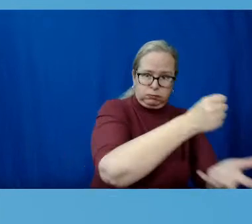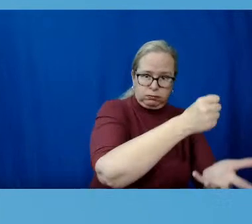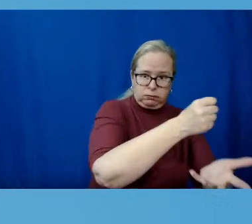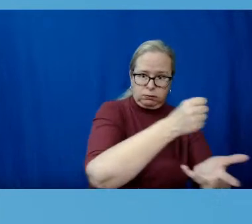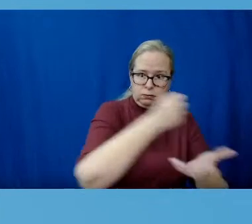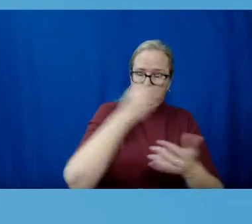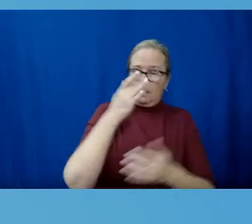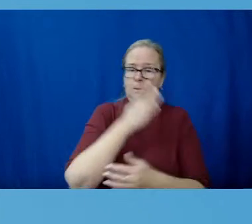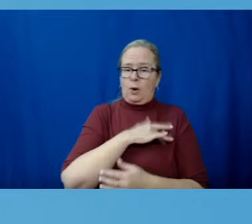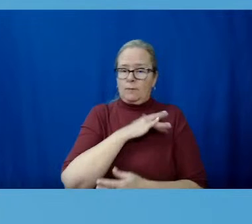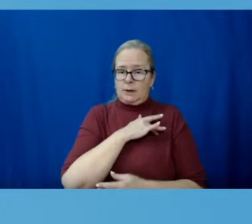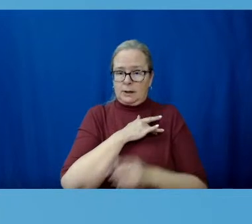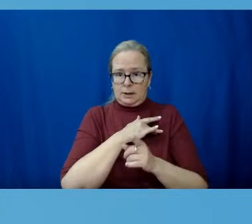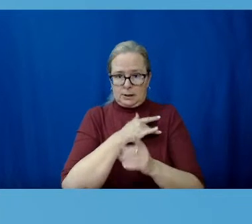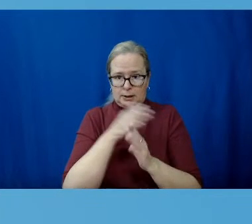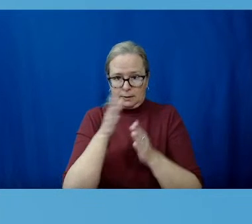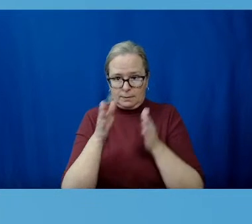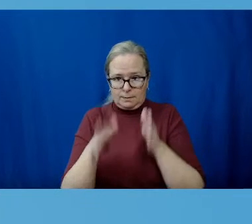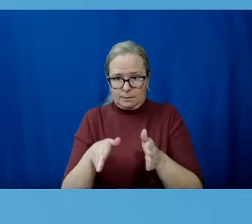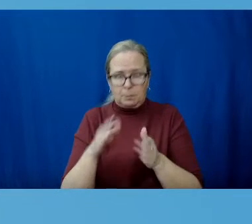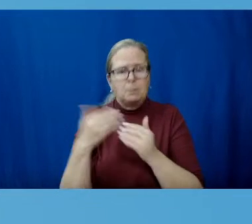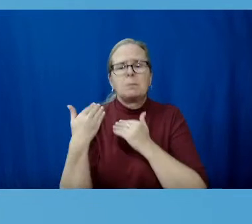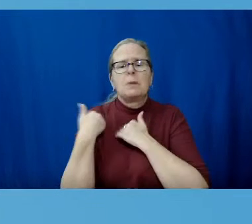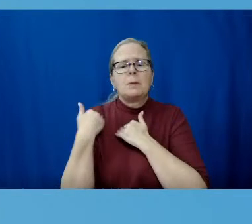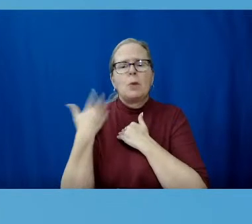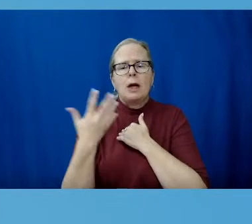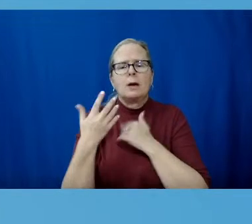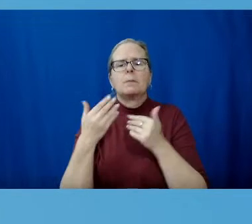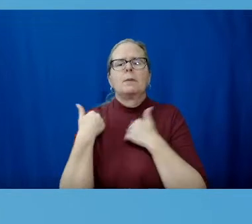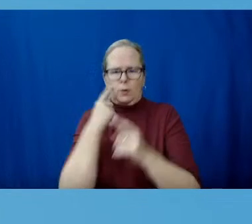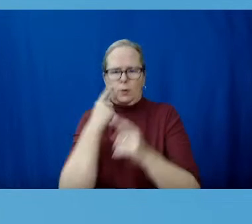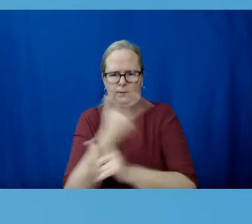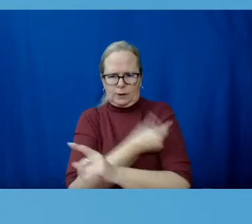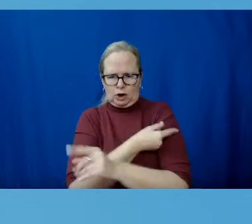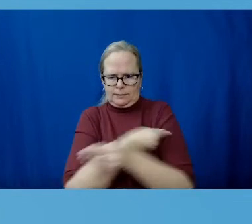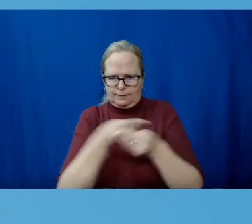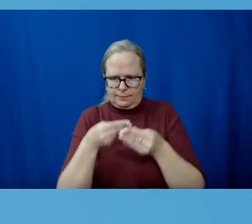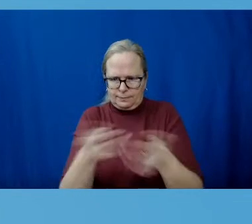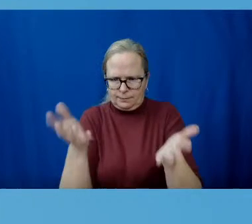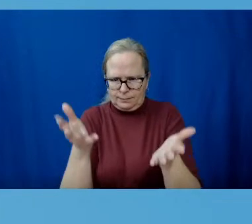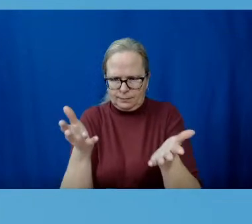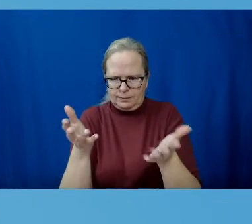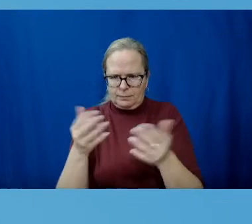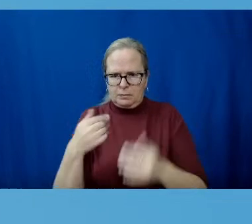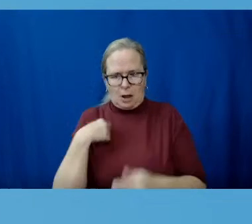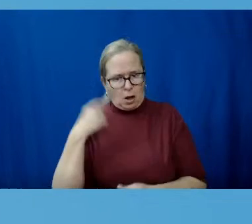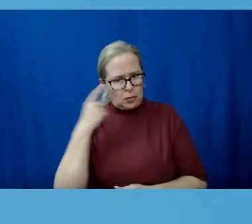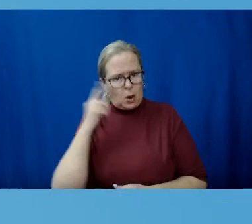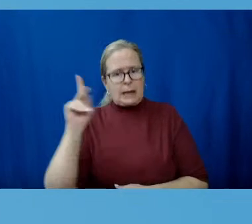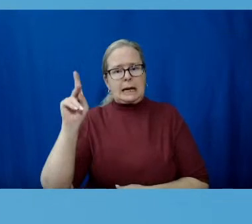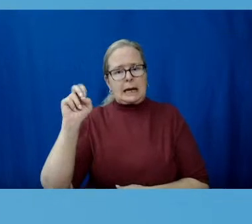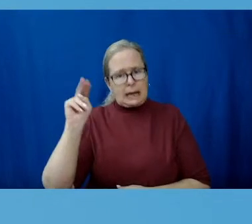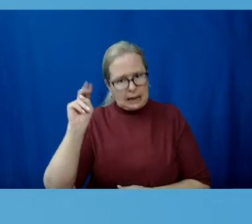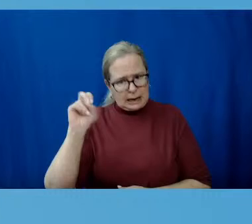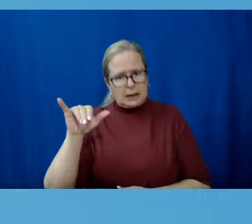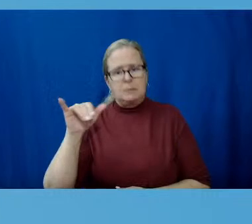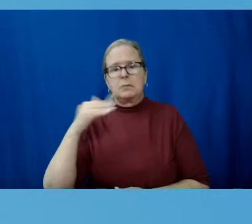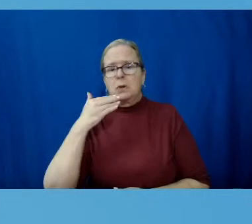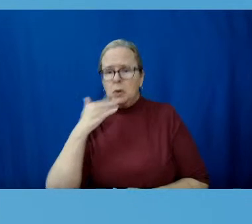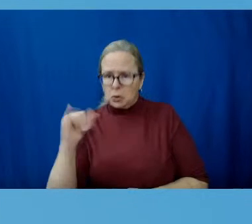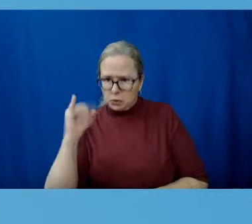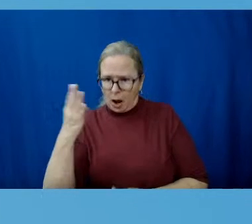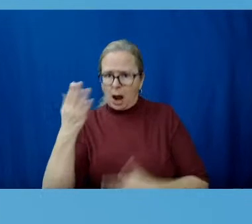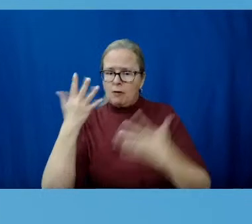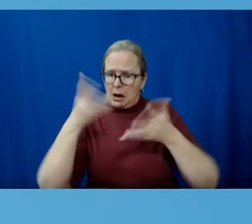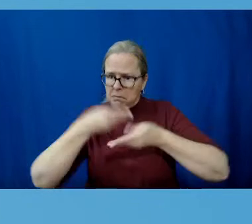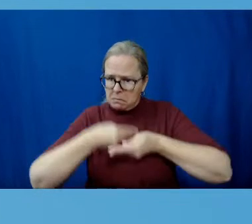the Kenney government did a good job at distributing the vaccines in a decentralized manner. But they're also responsible for communications, and